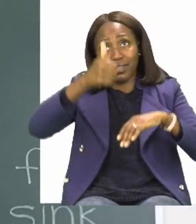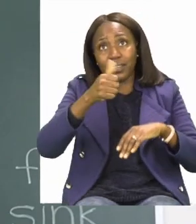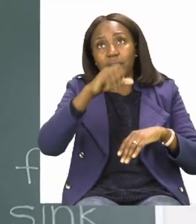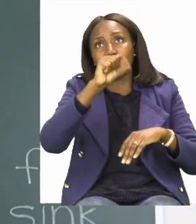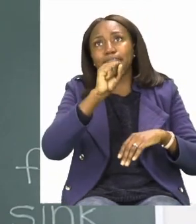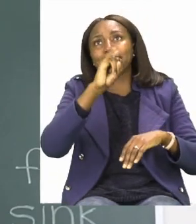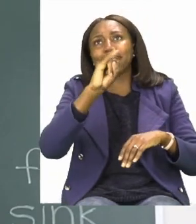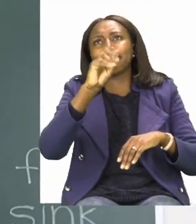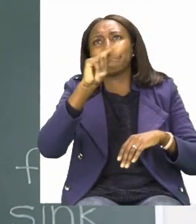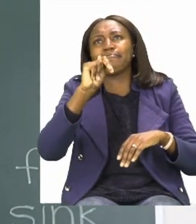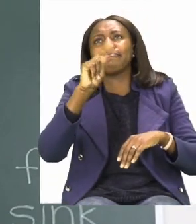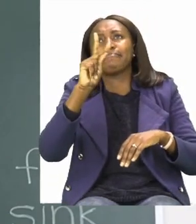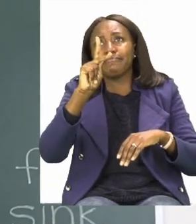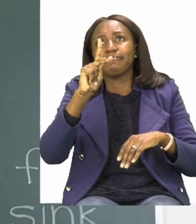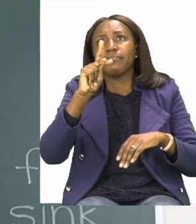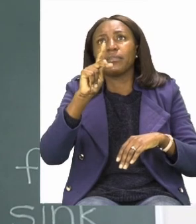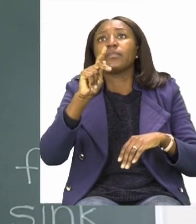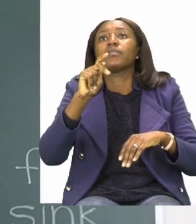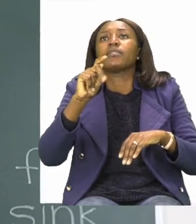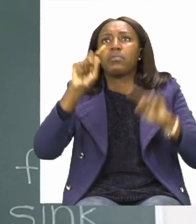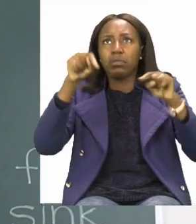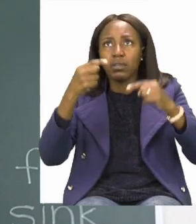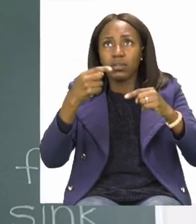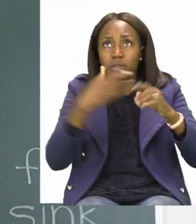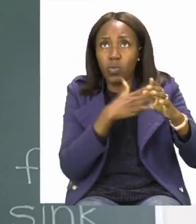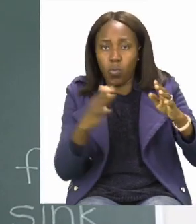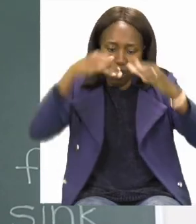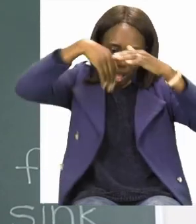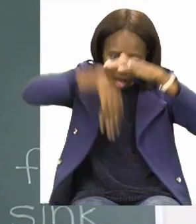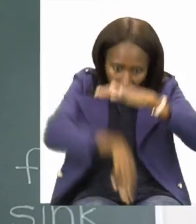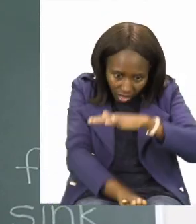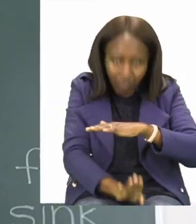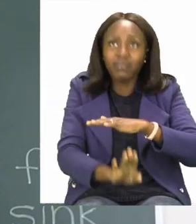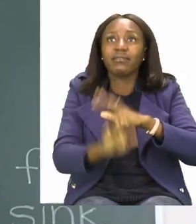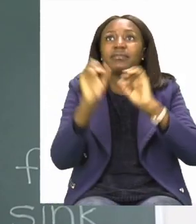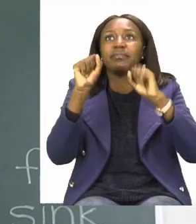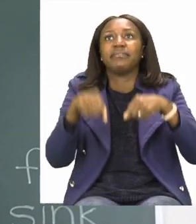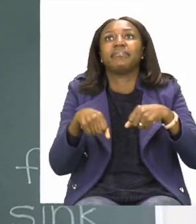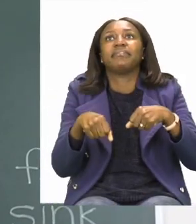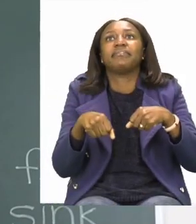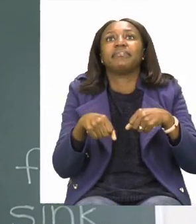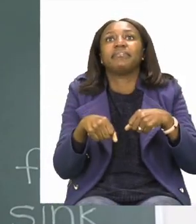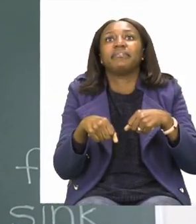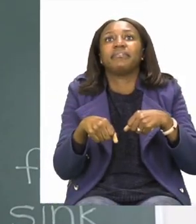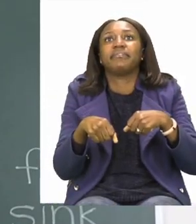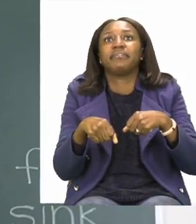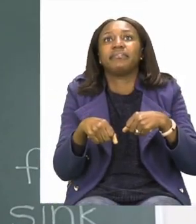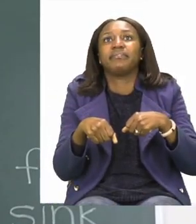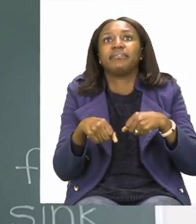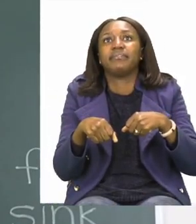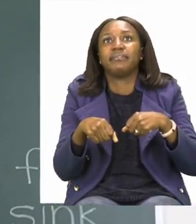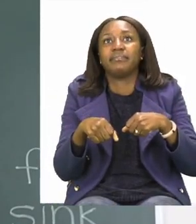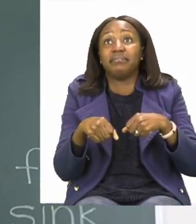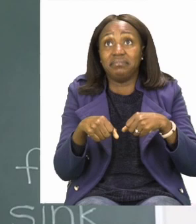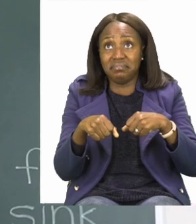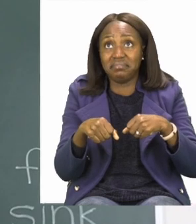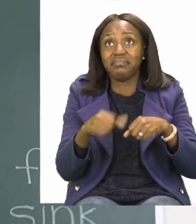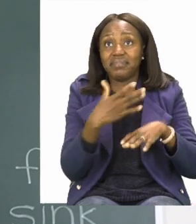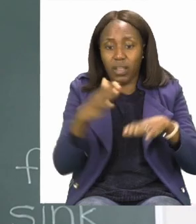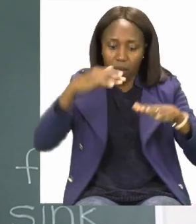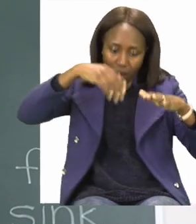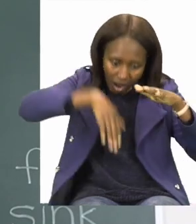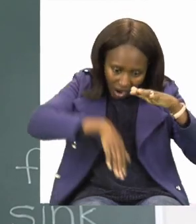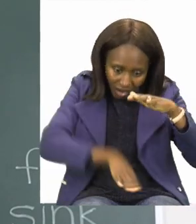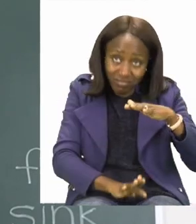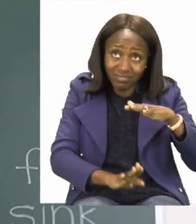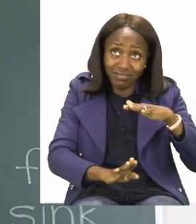the bathroom or the kitchen, but it is an action where something is in water and it goes